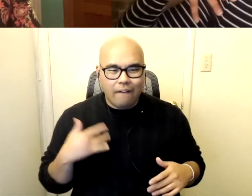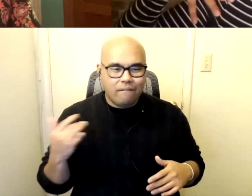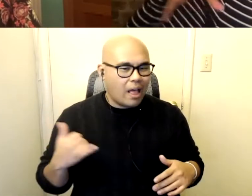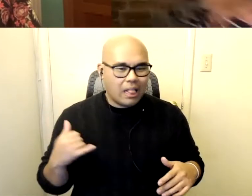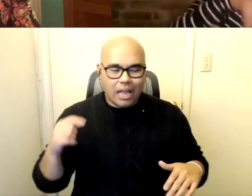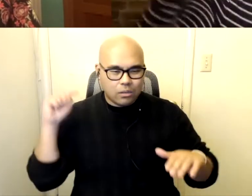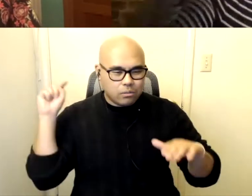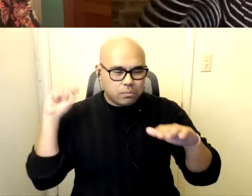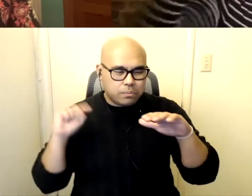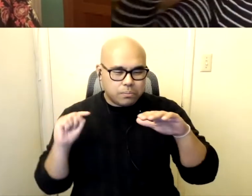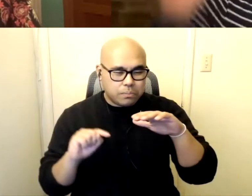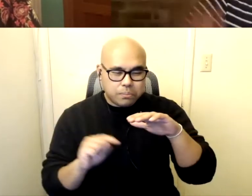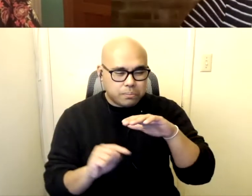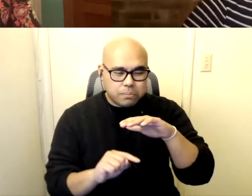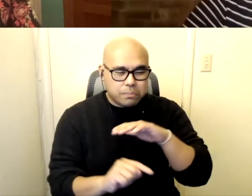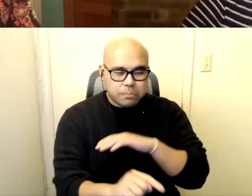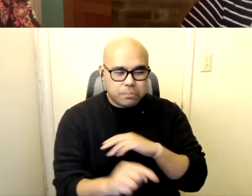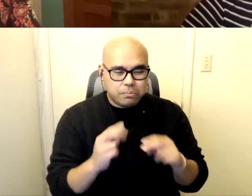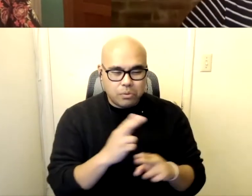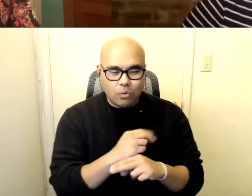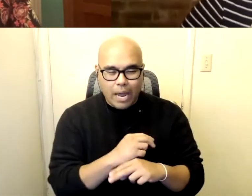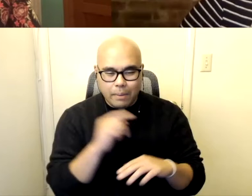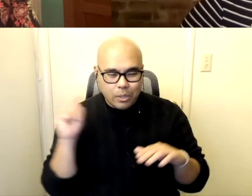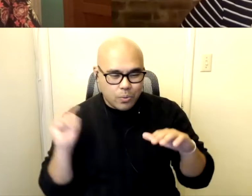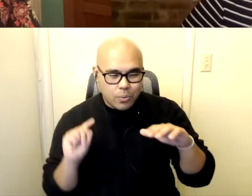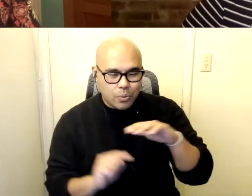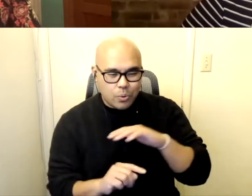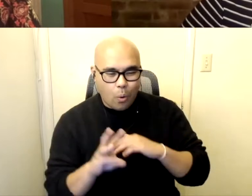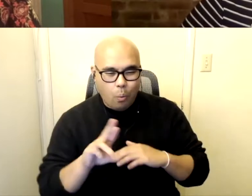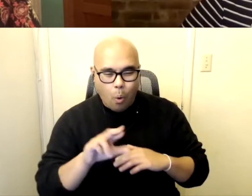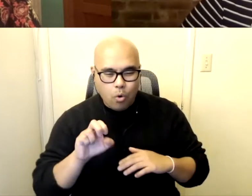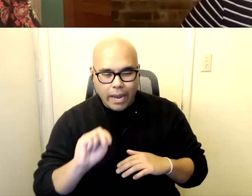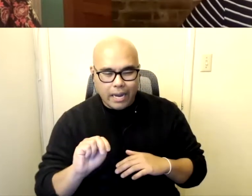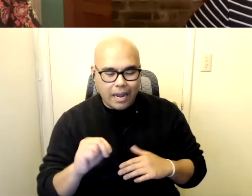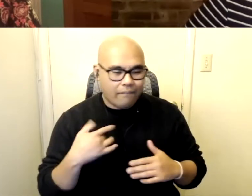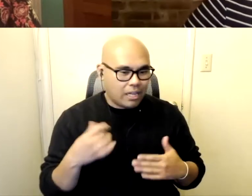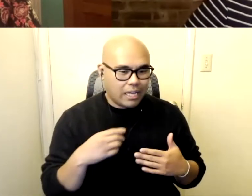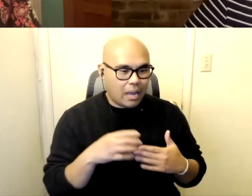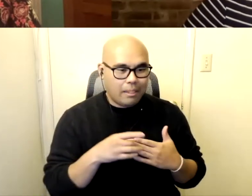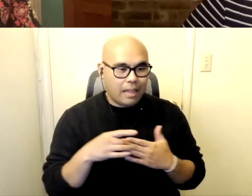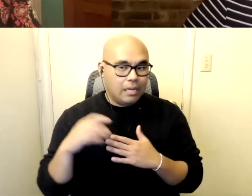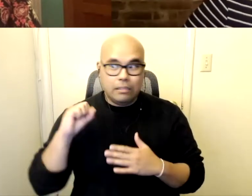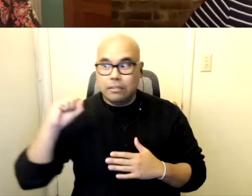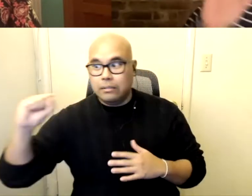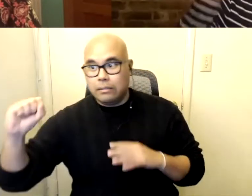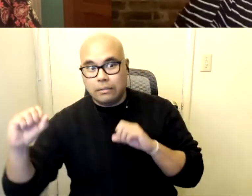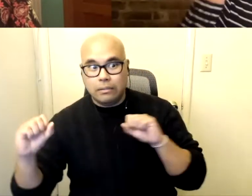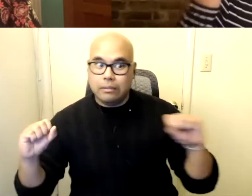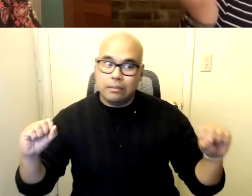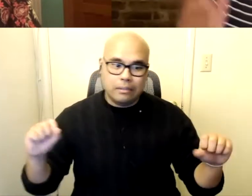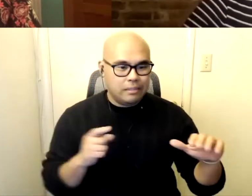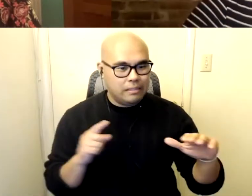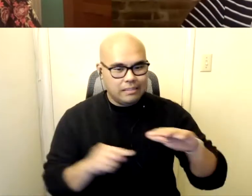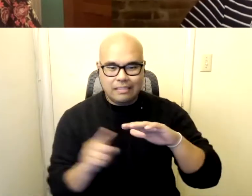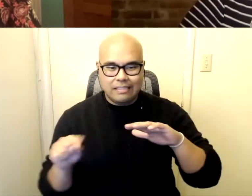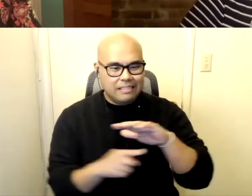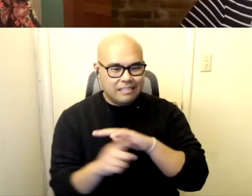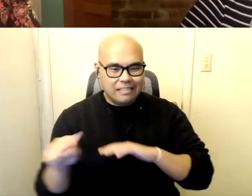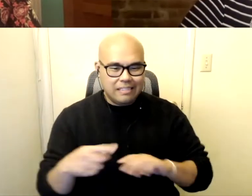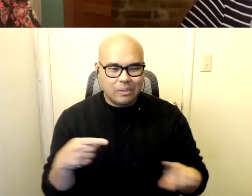rabbit warren and just like trying to like being led around in this like twisty turny grippy